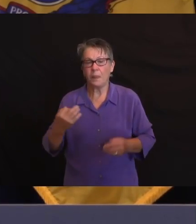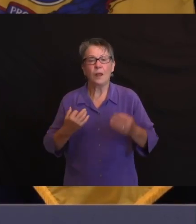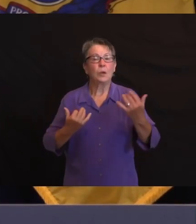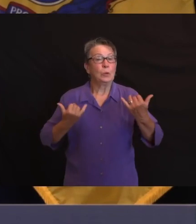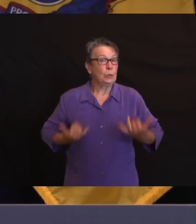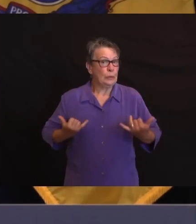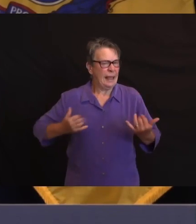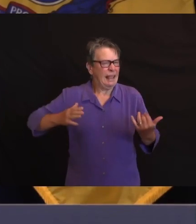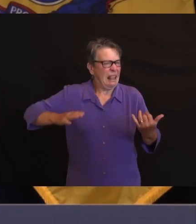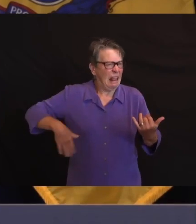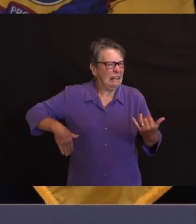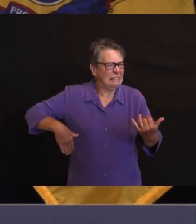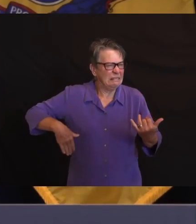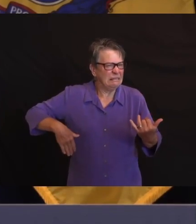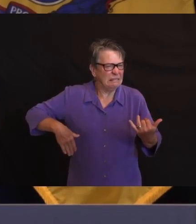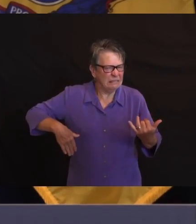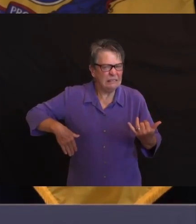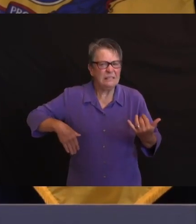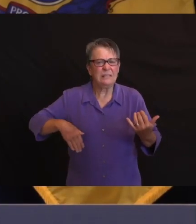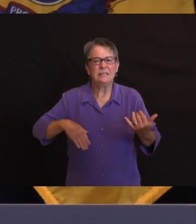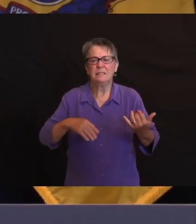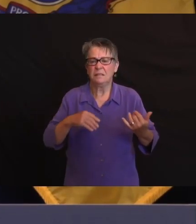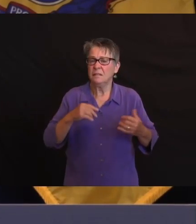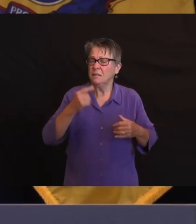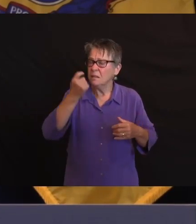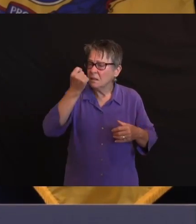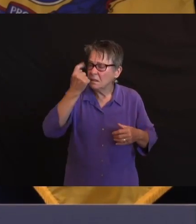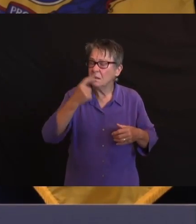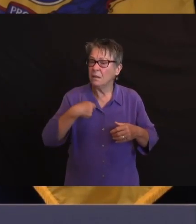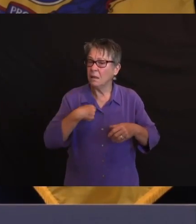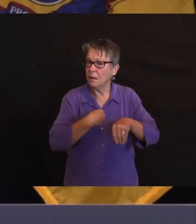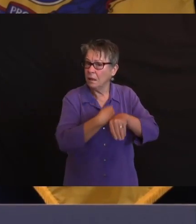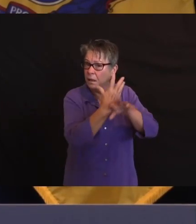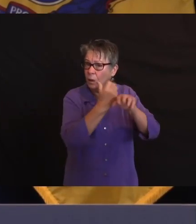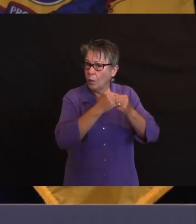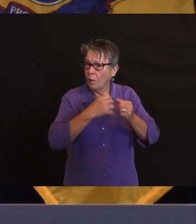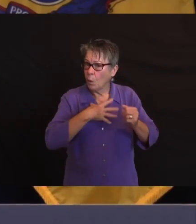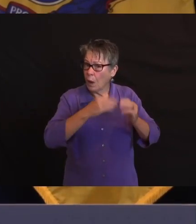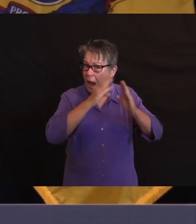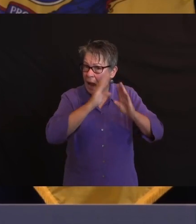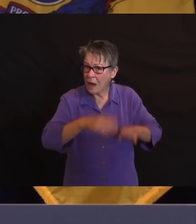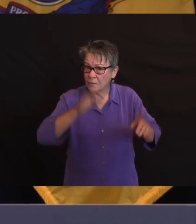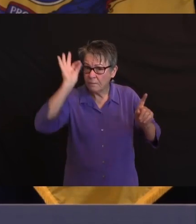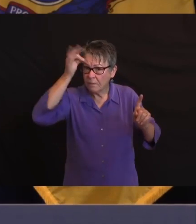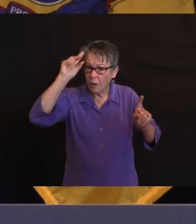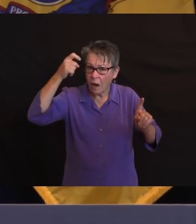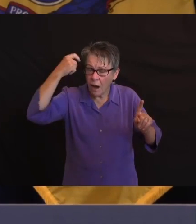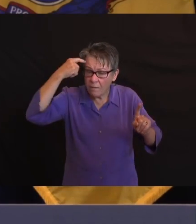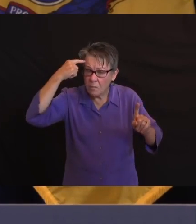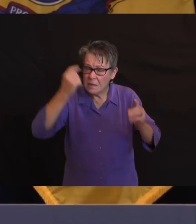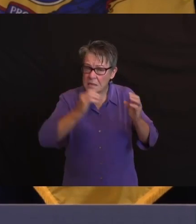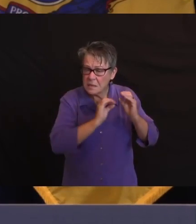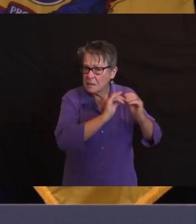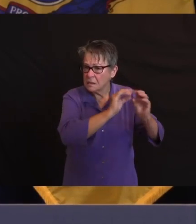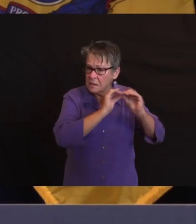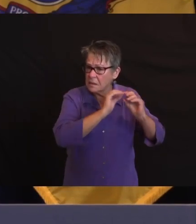So we've addressed that to some extent, but expect that we'll be virtual tomorrow and be with you in